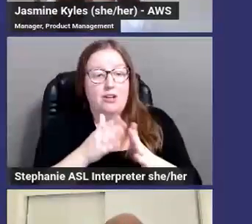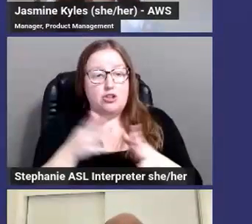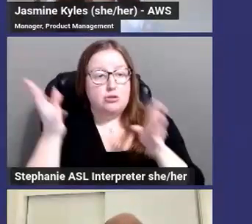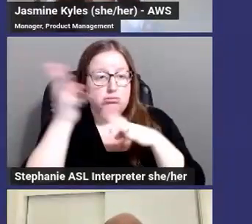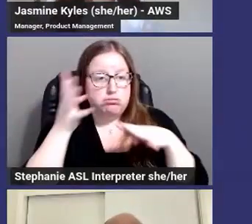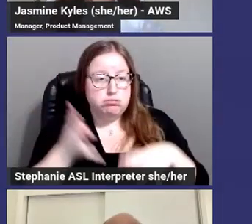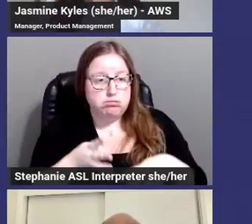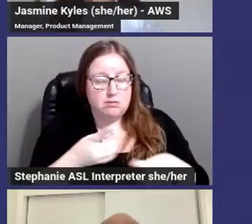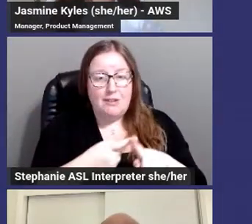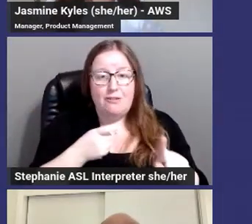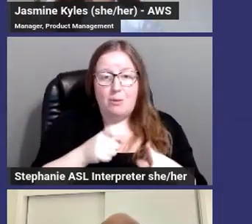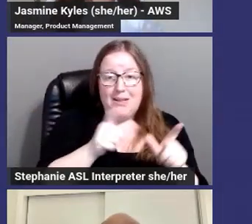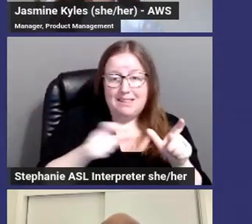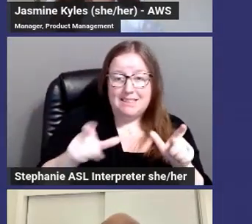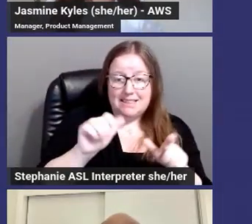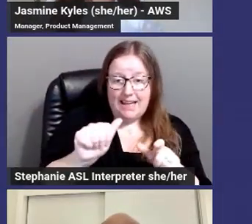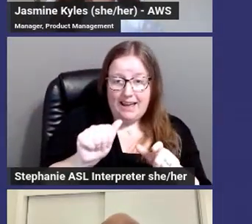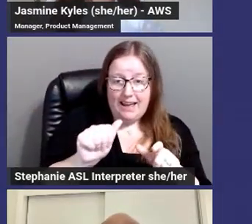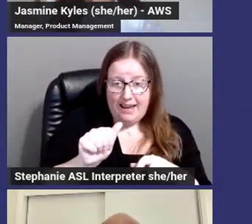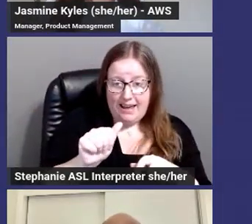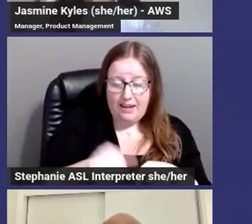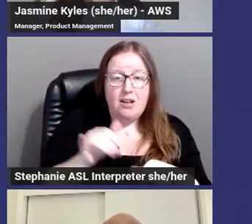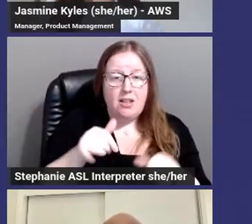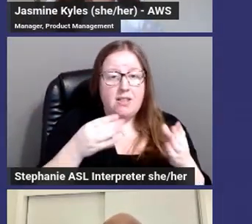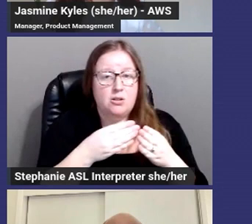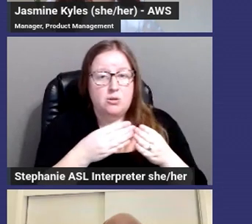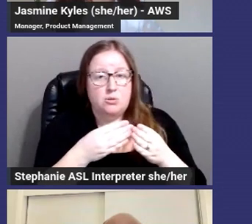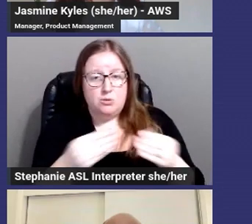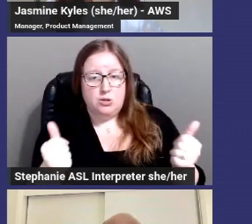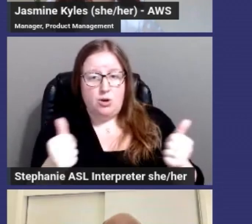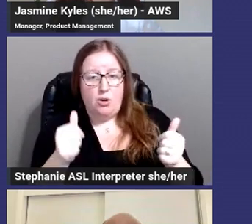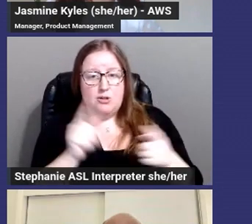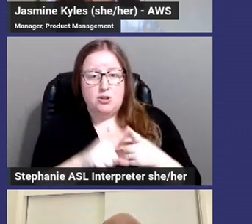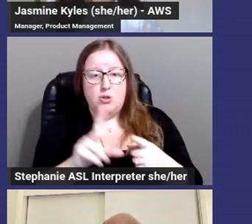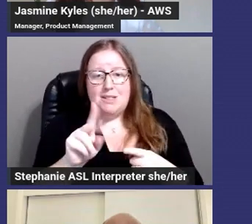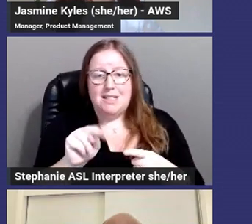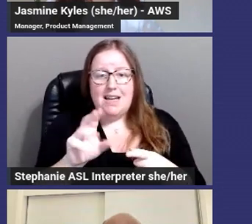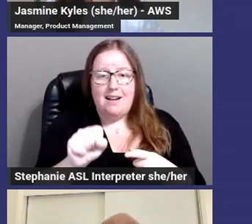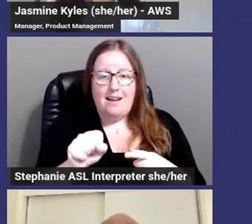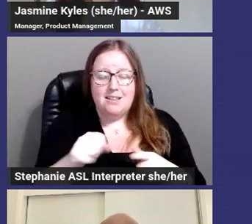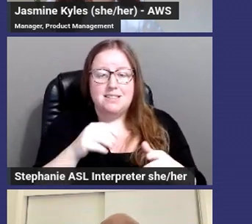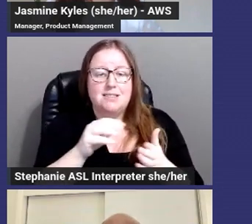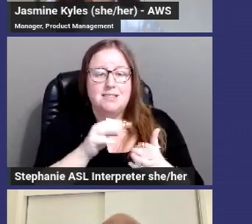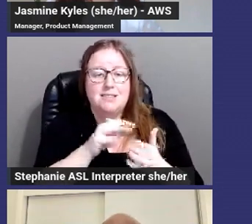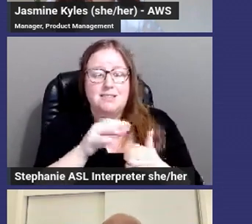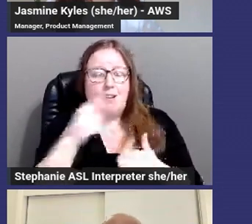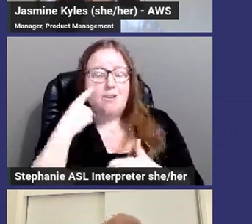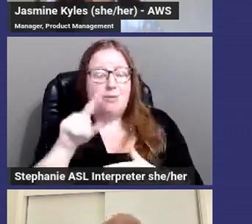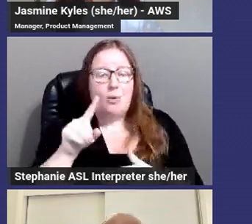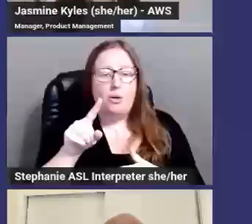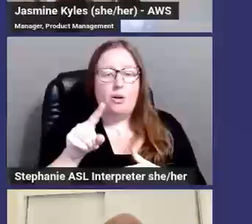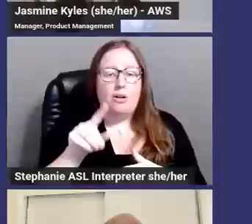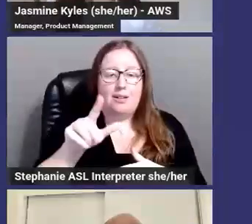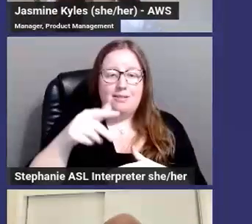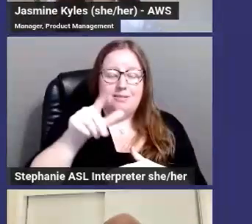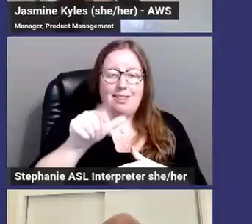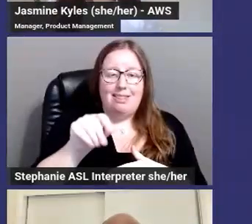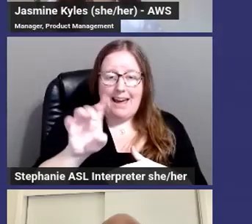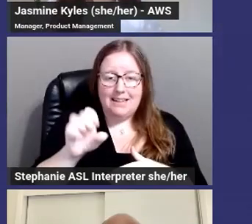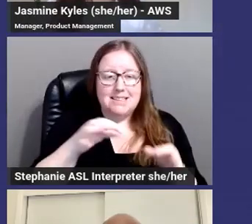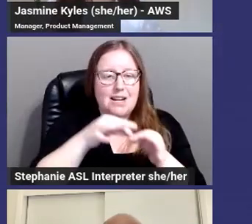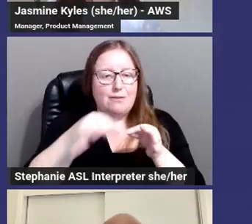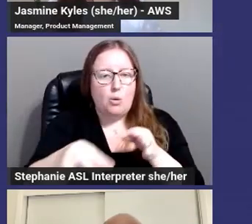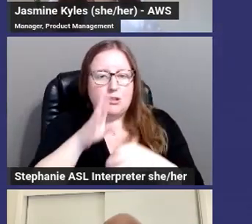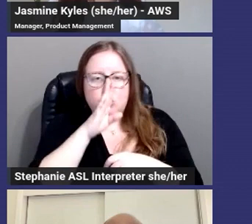from instance A, it just resolves to the DNS entry for Lattice, and then Lattice forwards the traffic